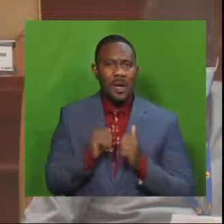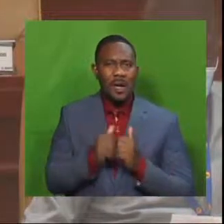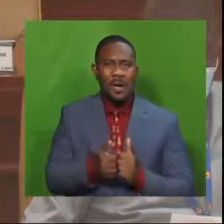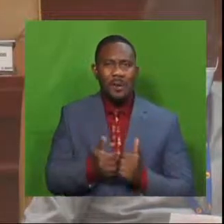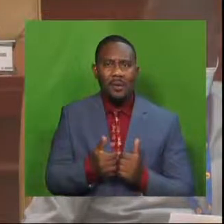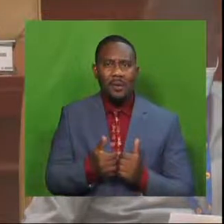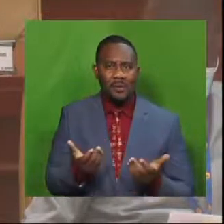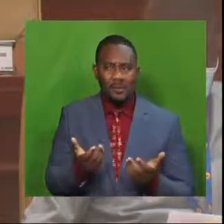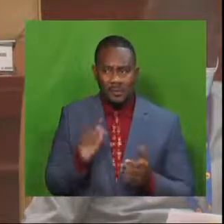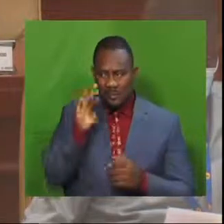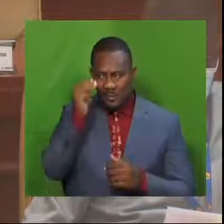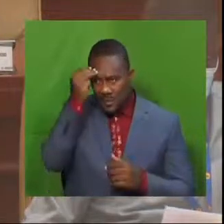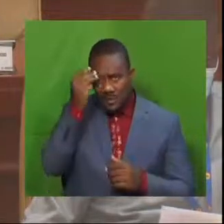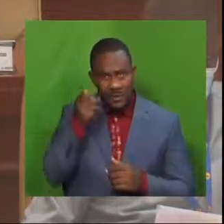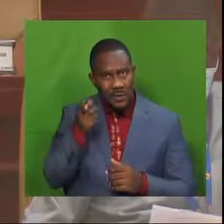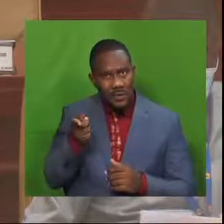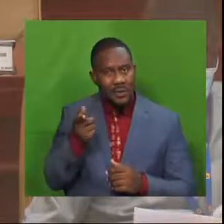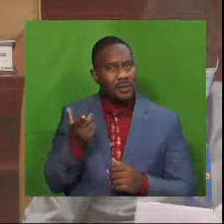ministry